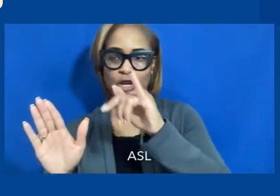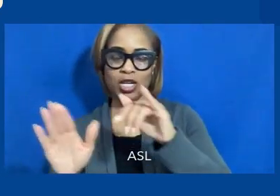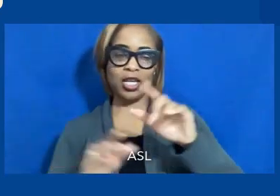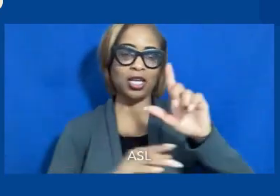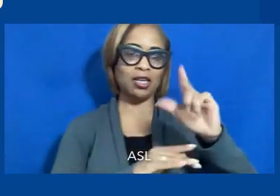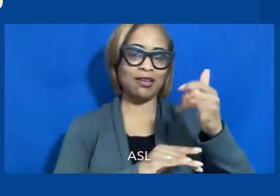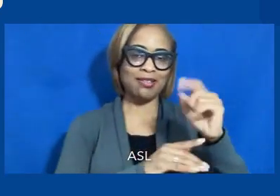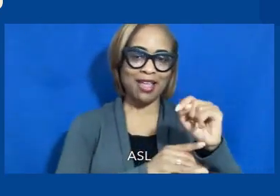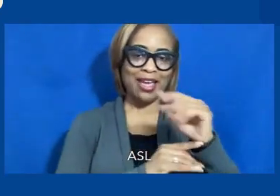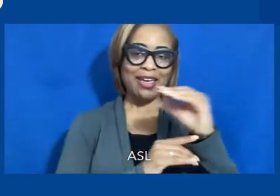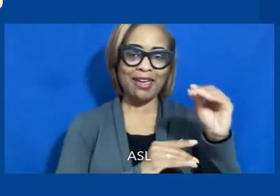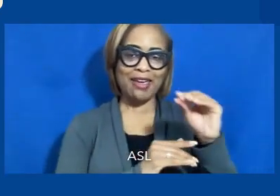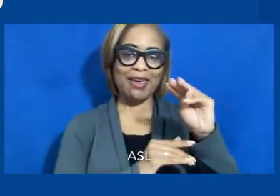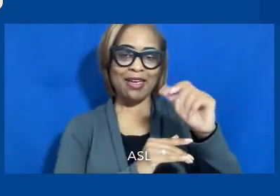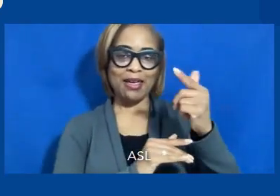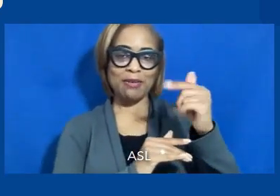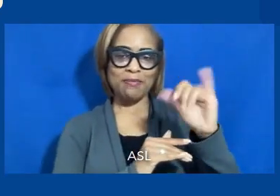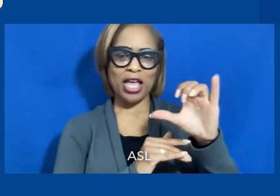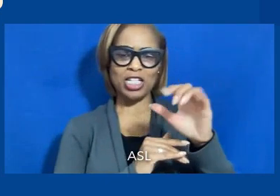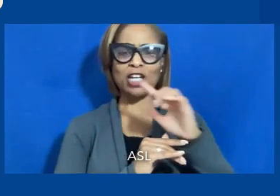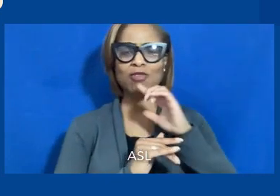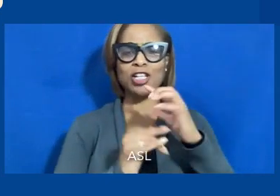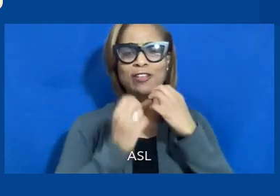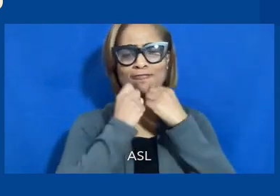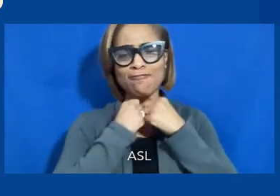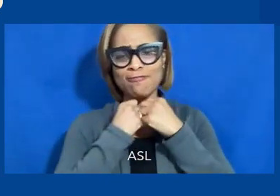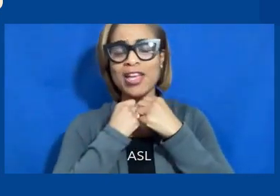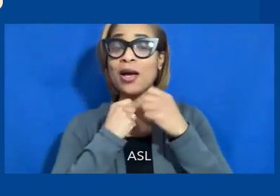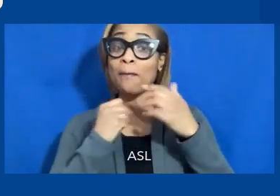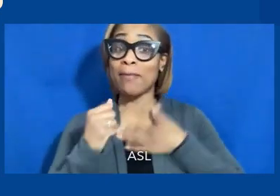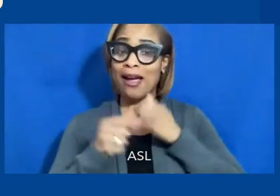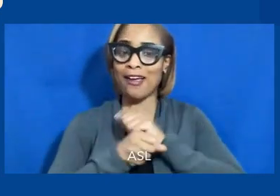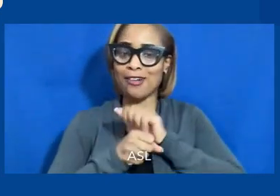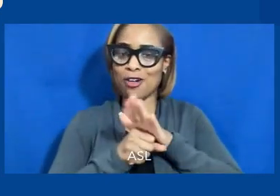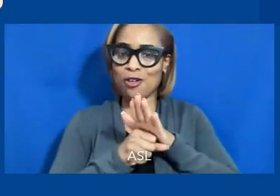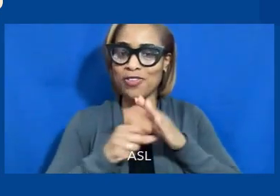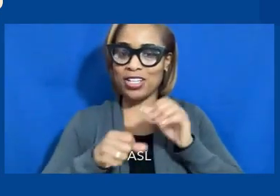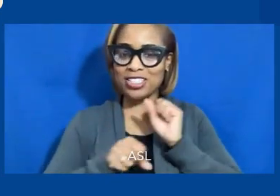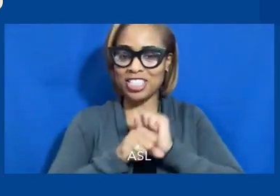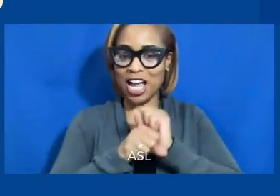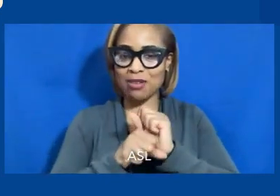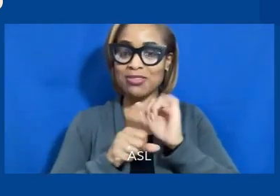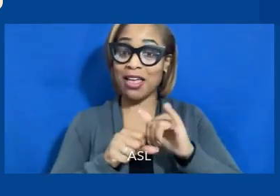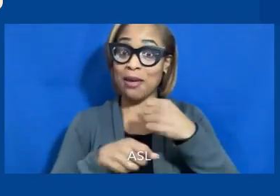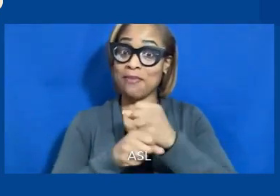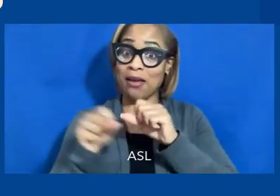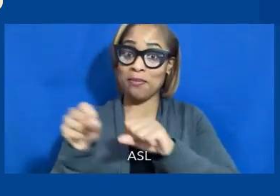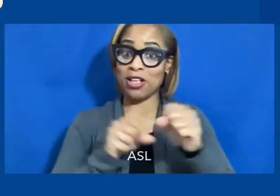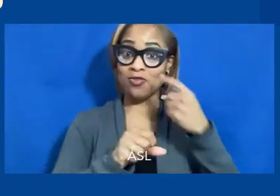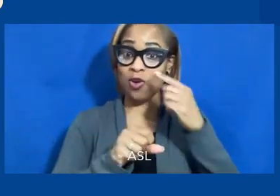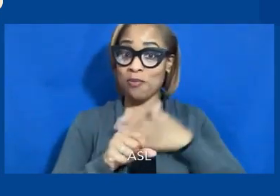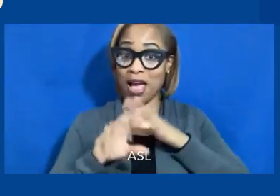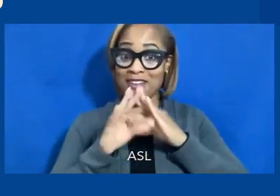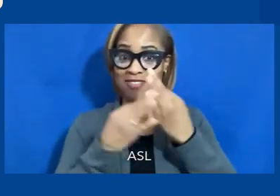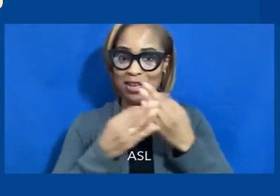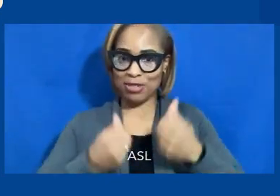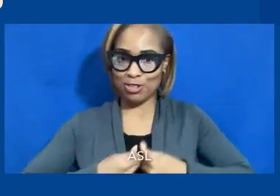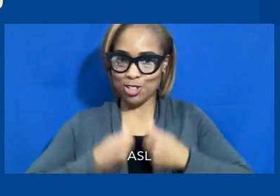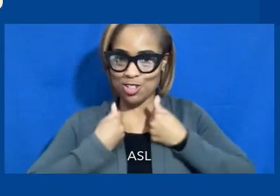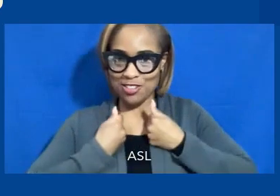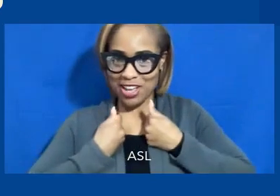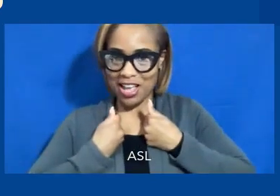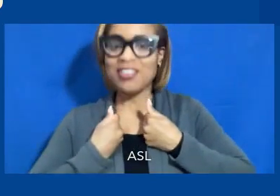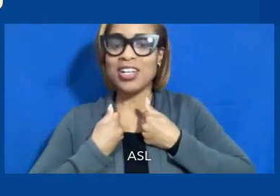jobs. They were the jobs that made it possible for my family to survive during this very crazy time. I had